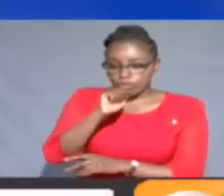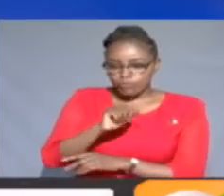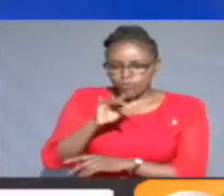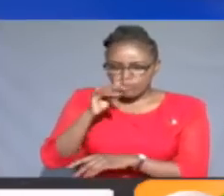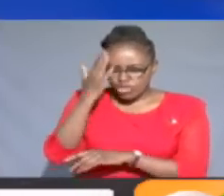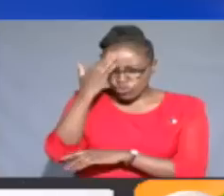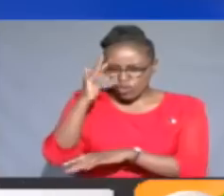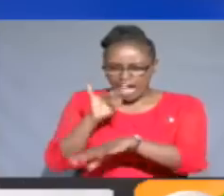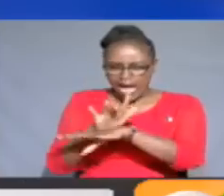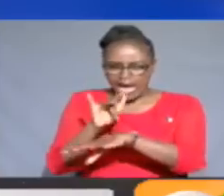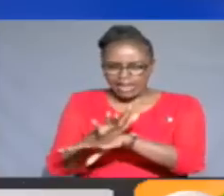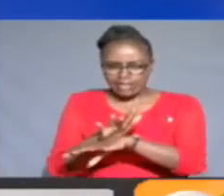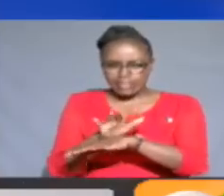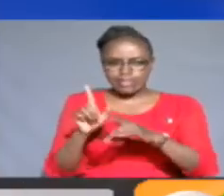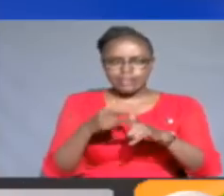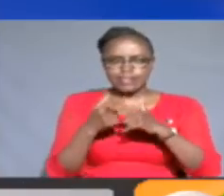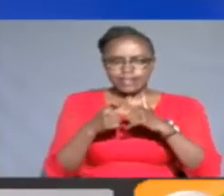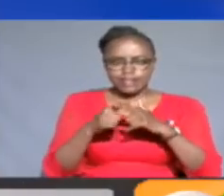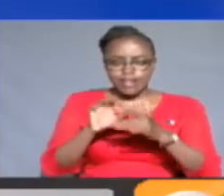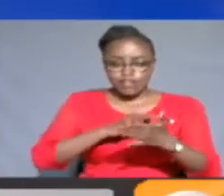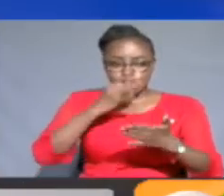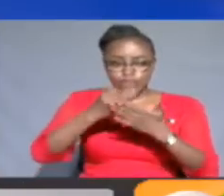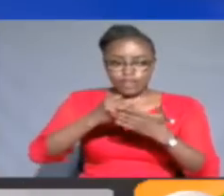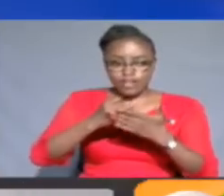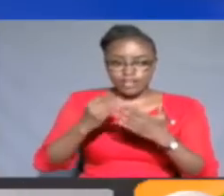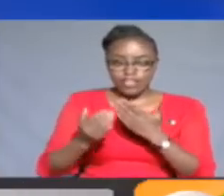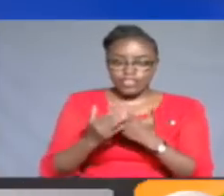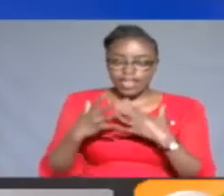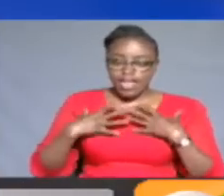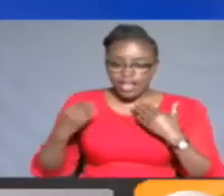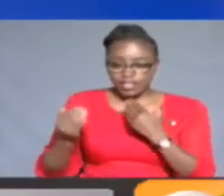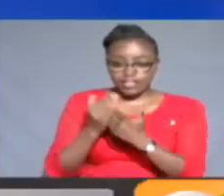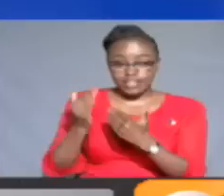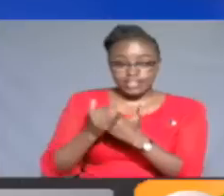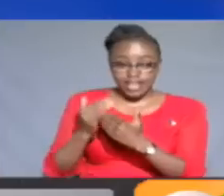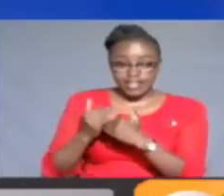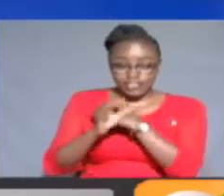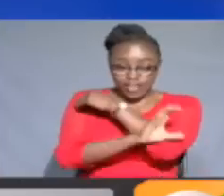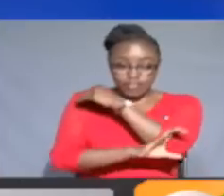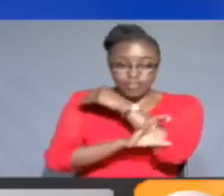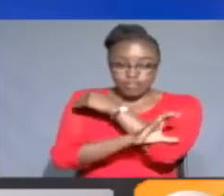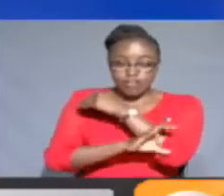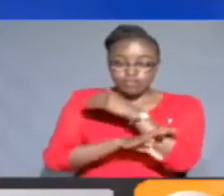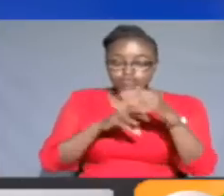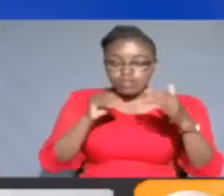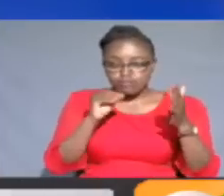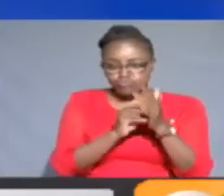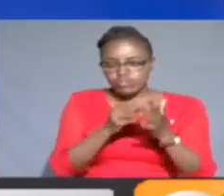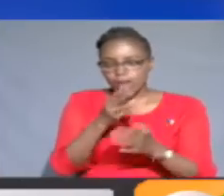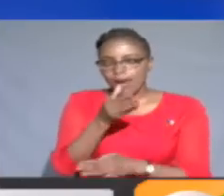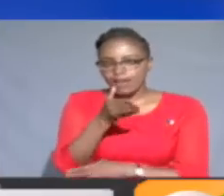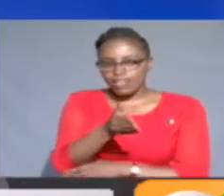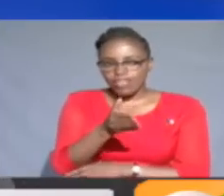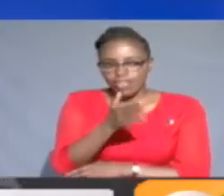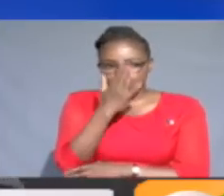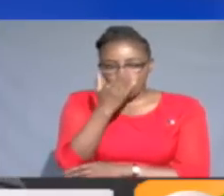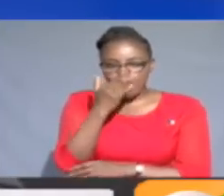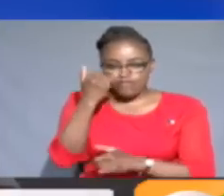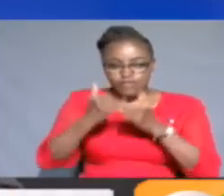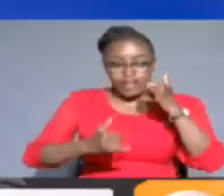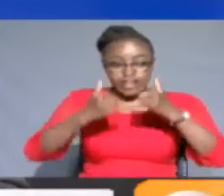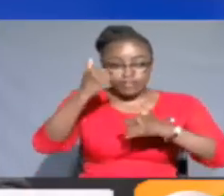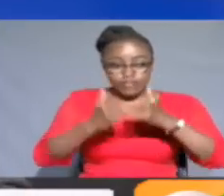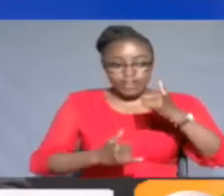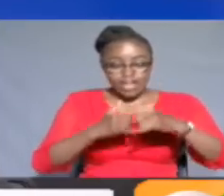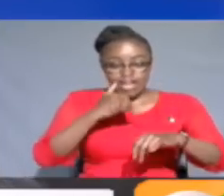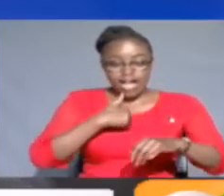early. And then we must fund the health care in this country. We must put money in health. And eventually, we must